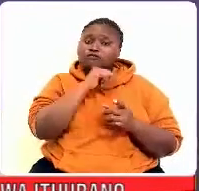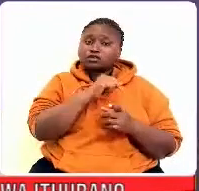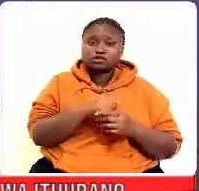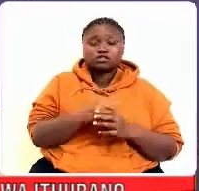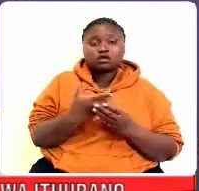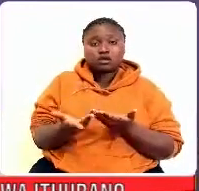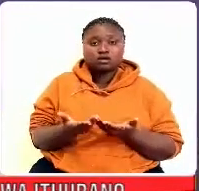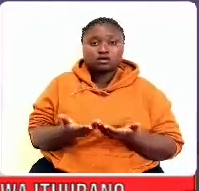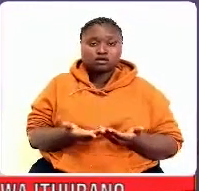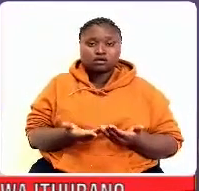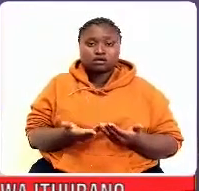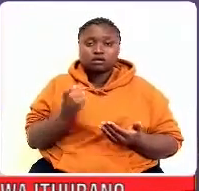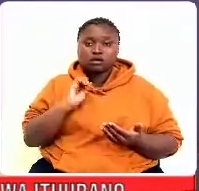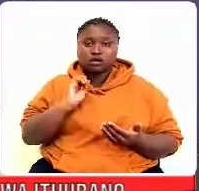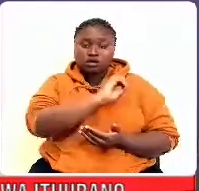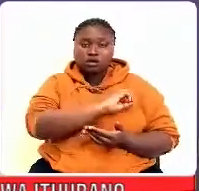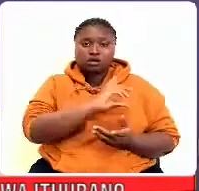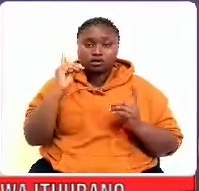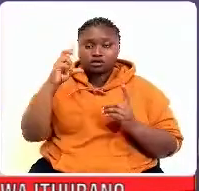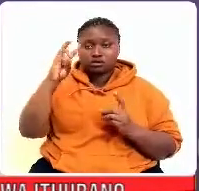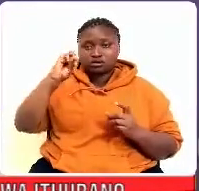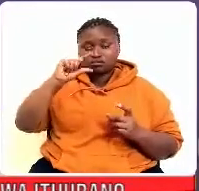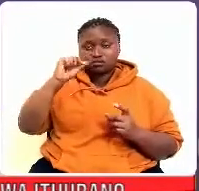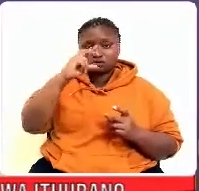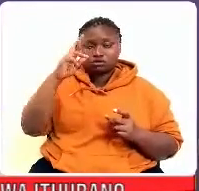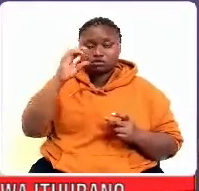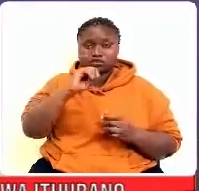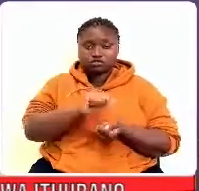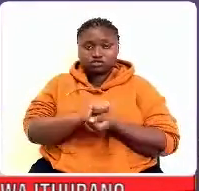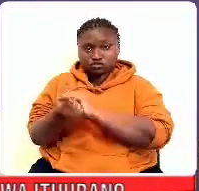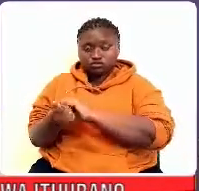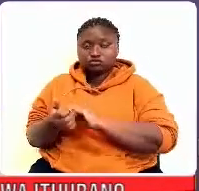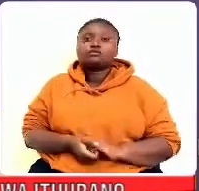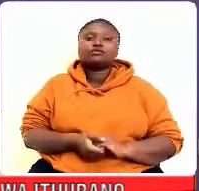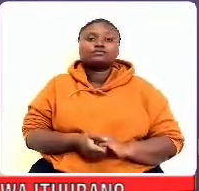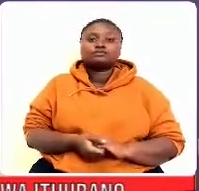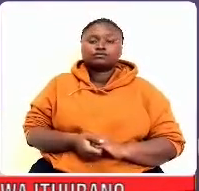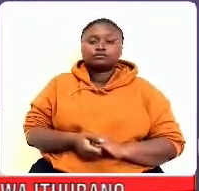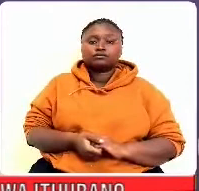our democratic transition.